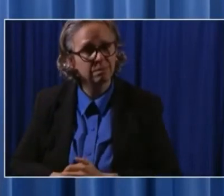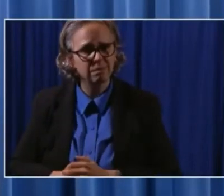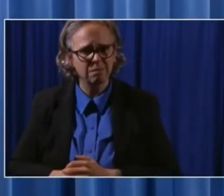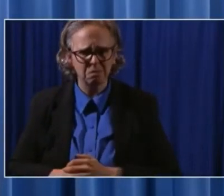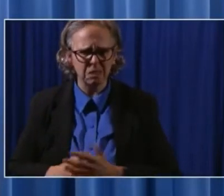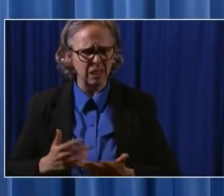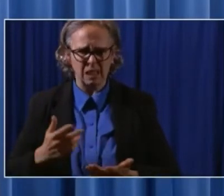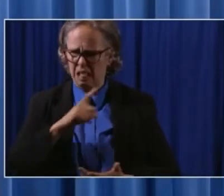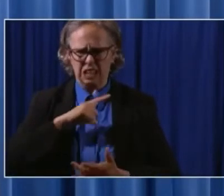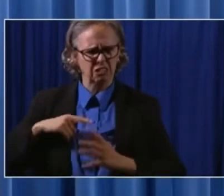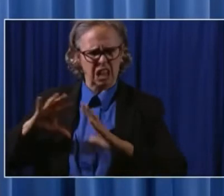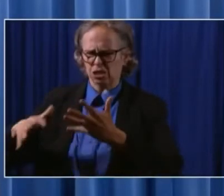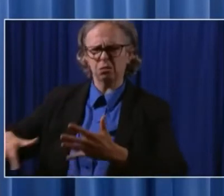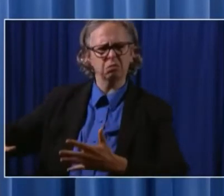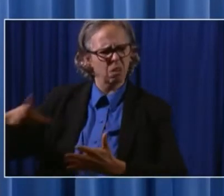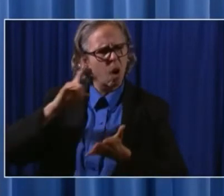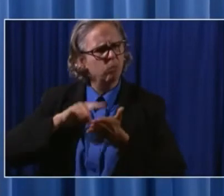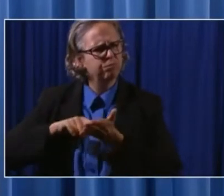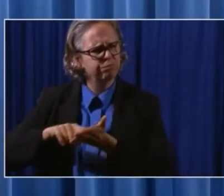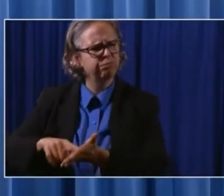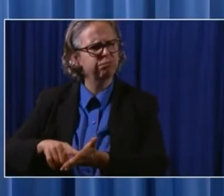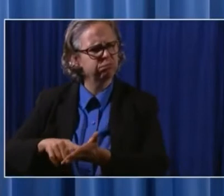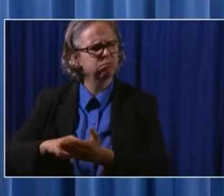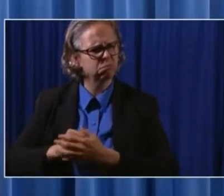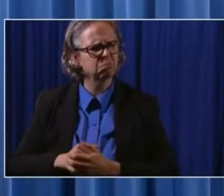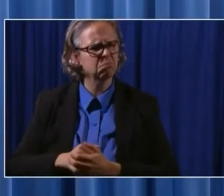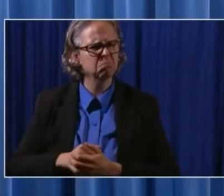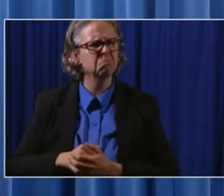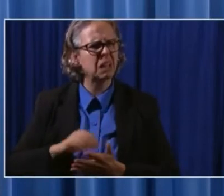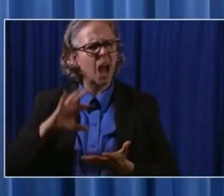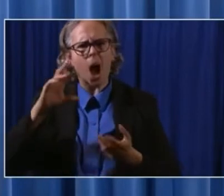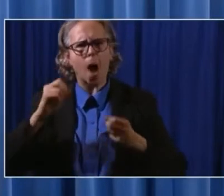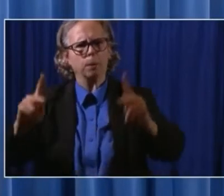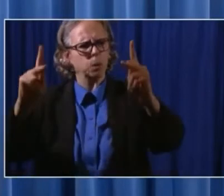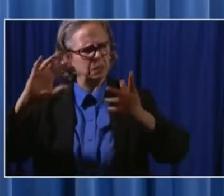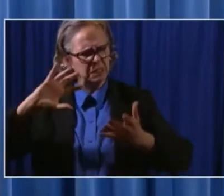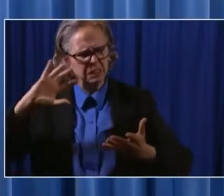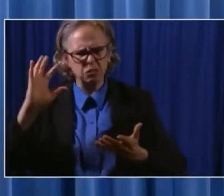this as an opportunity to examine,